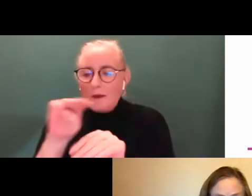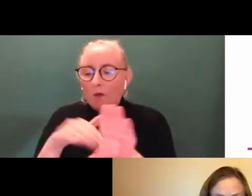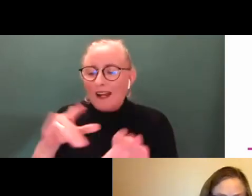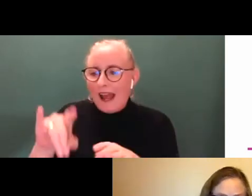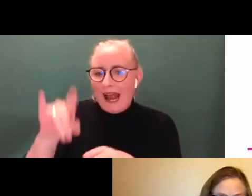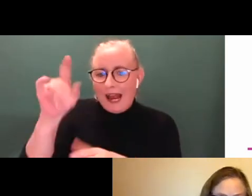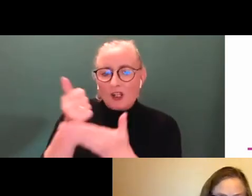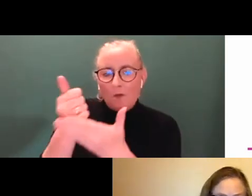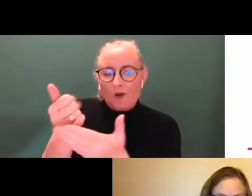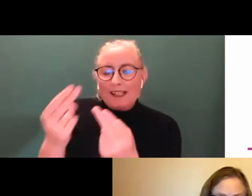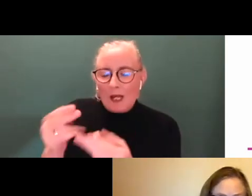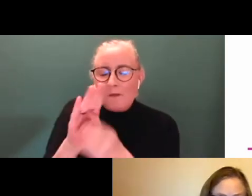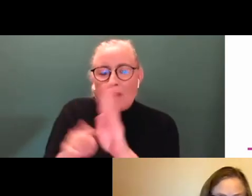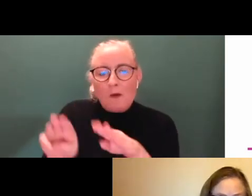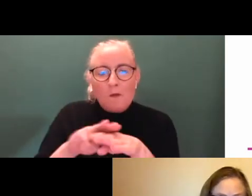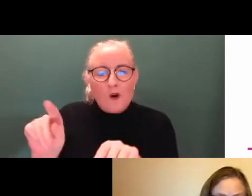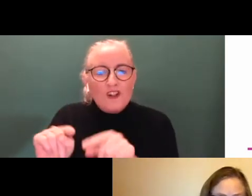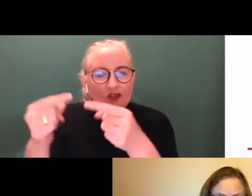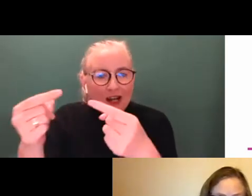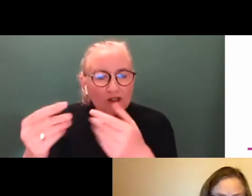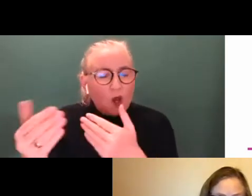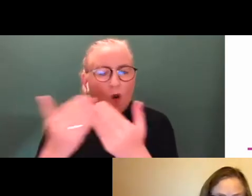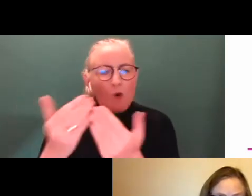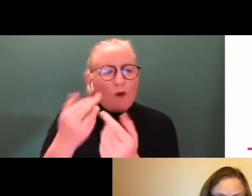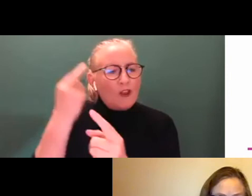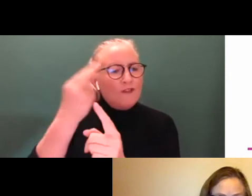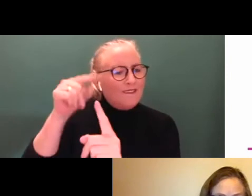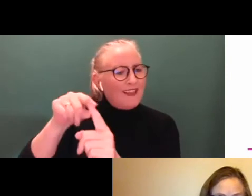needs has been more challenging. What are the reasons for this?